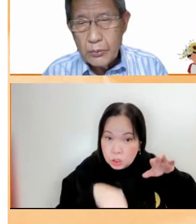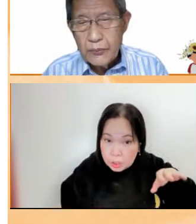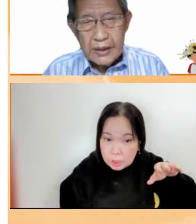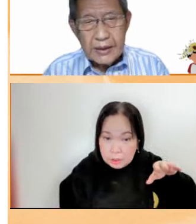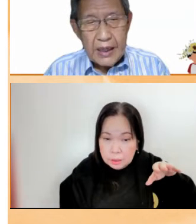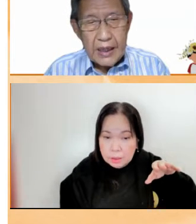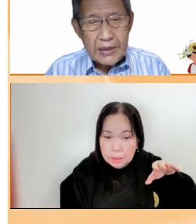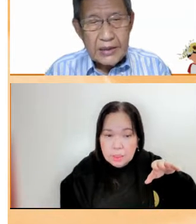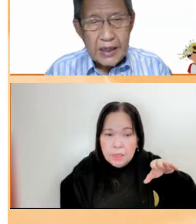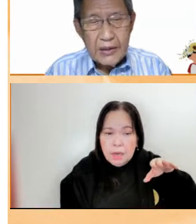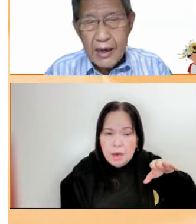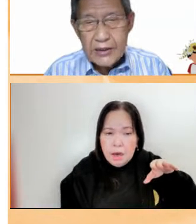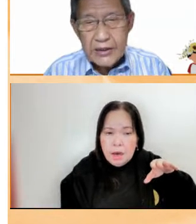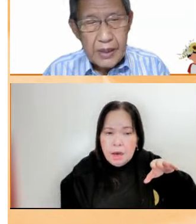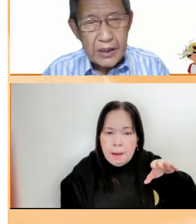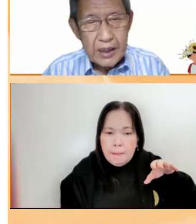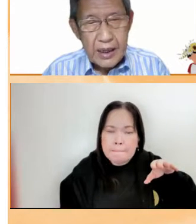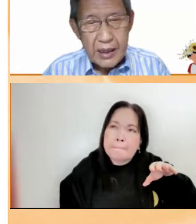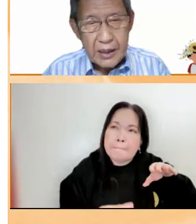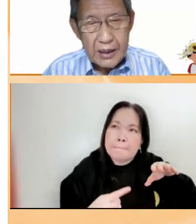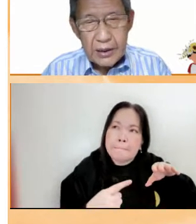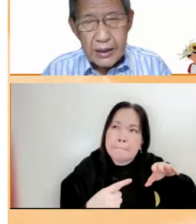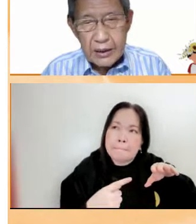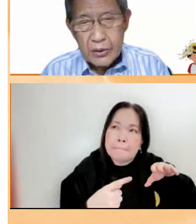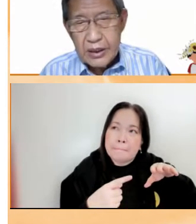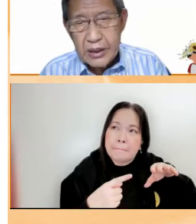So this enlarged amygdala